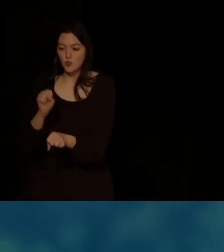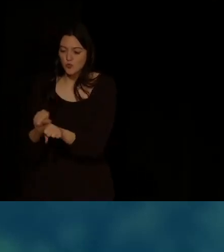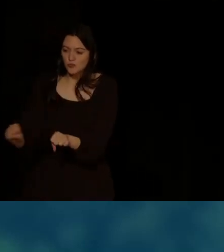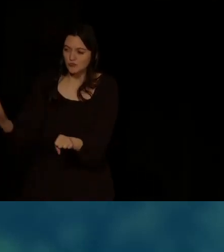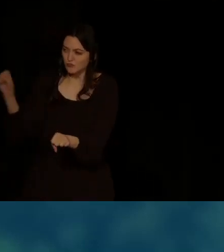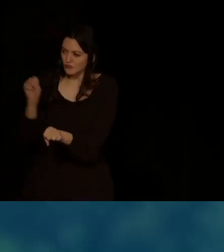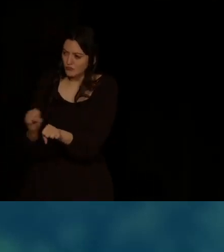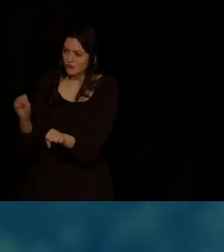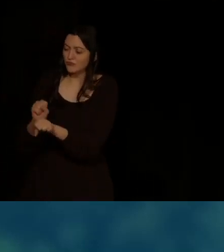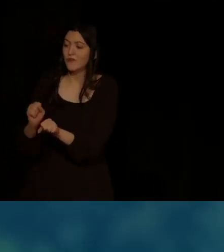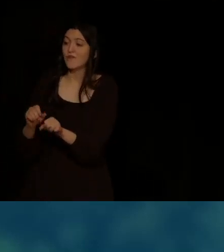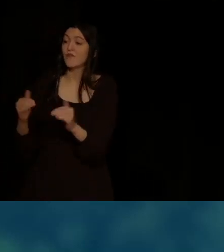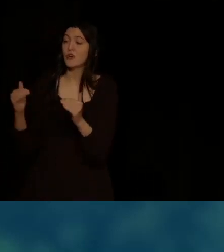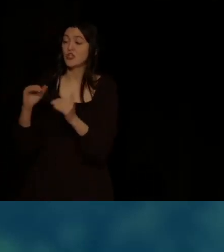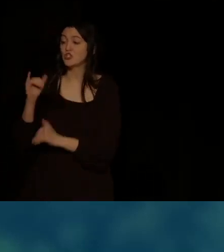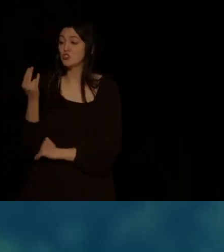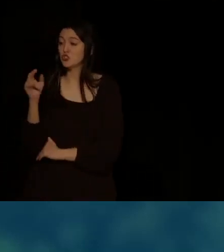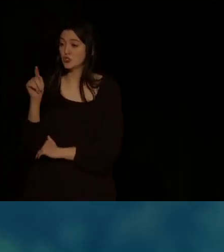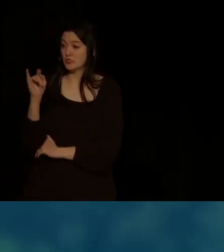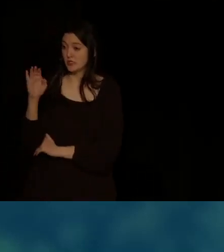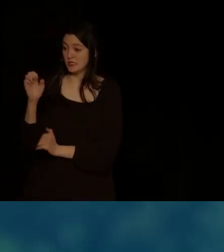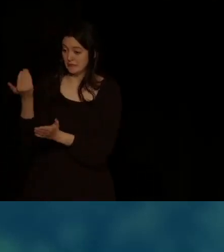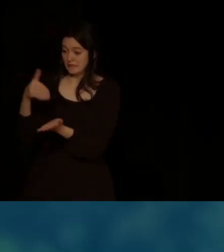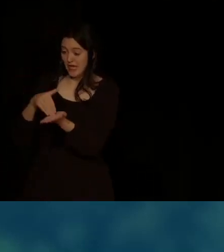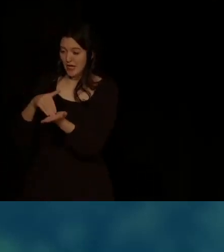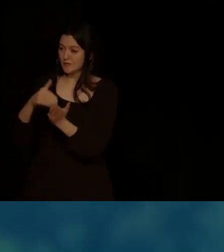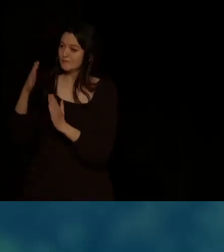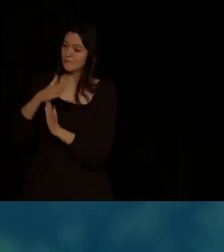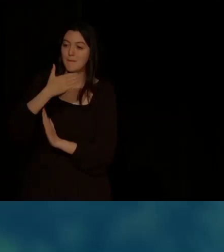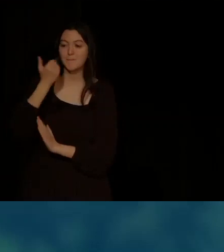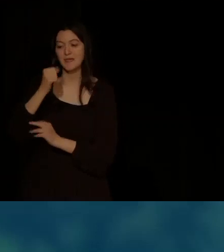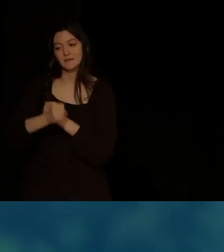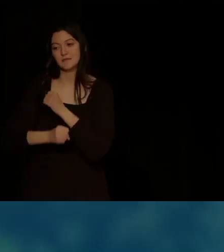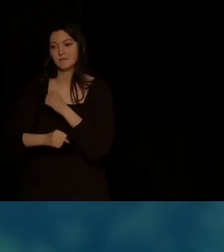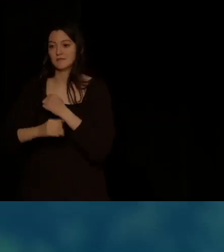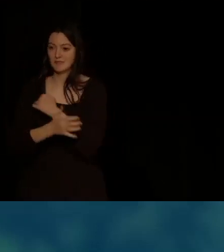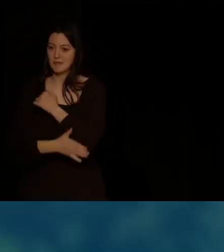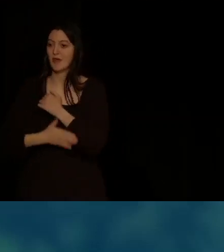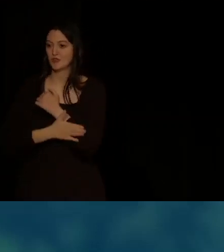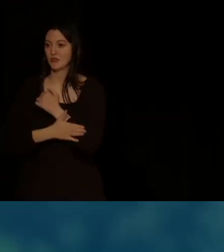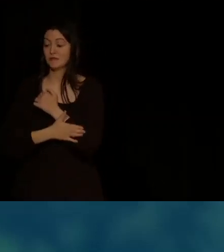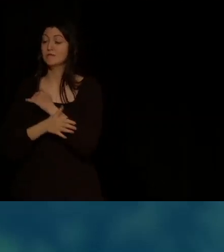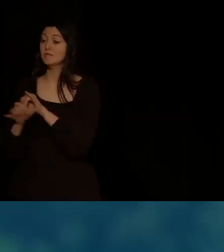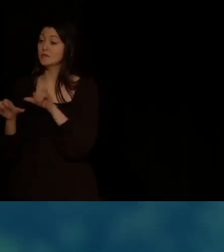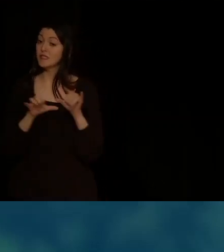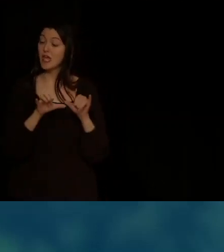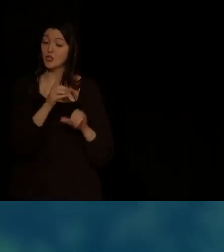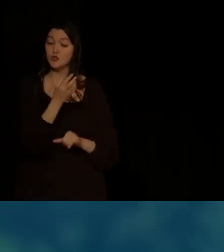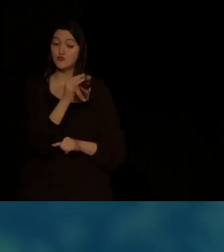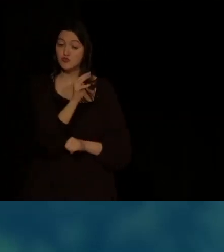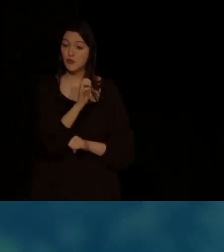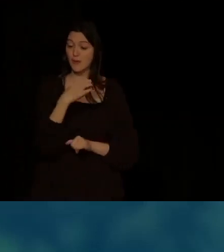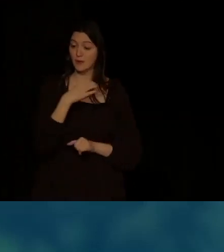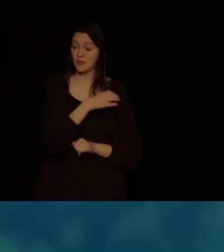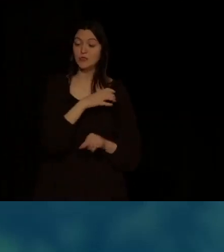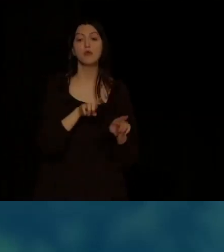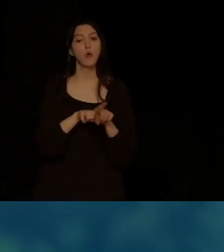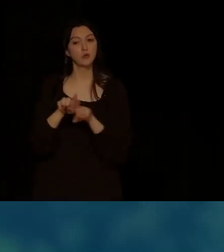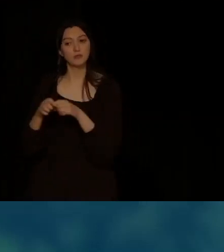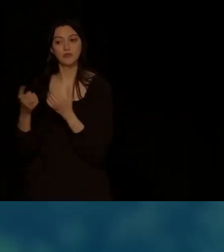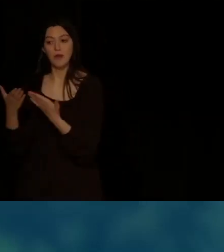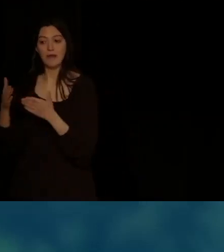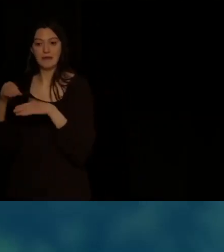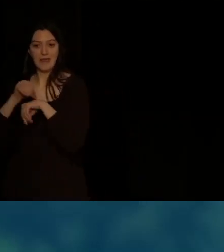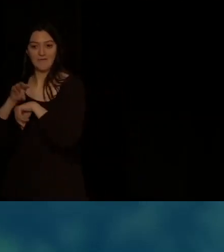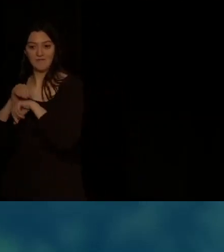make our Justice Center one of the best in the country. Like with the Crime Commission, I also brought back the Justice Service Advisory